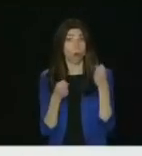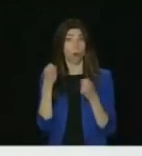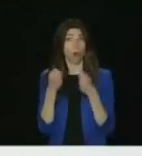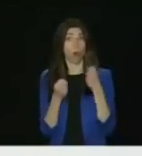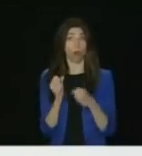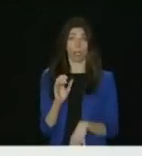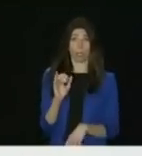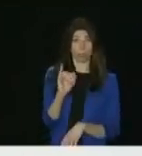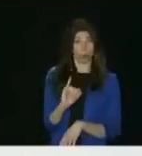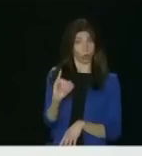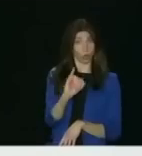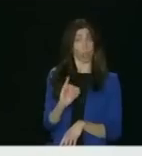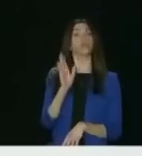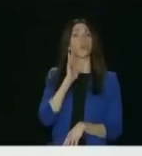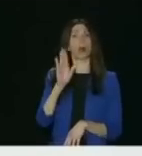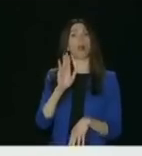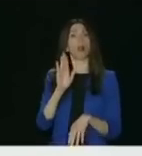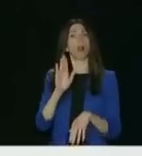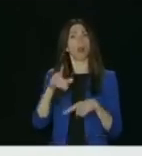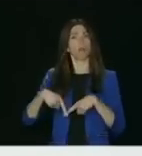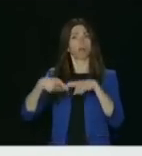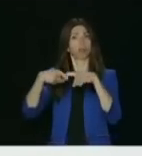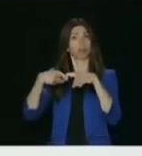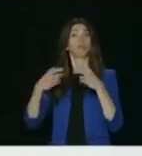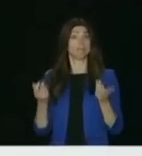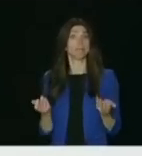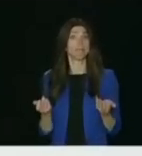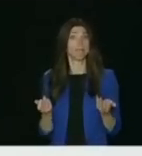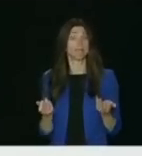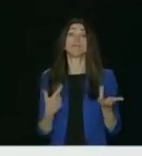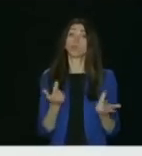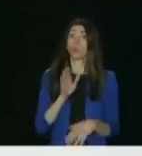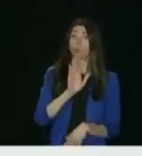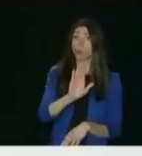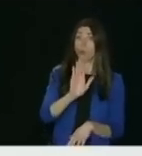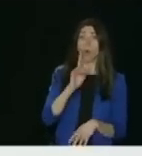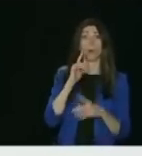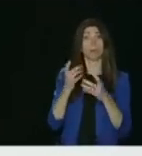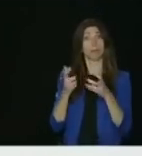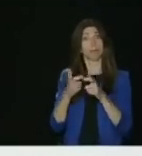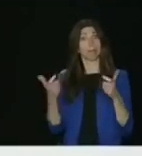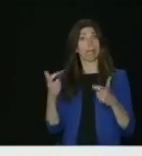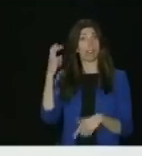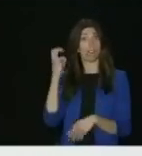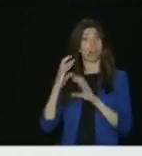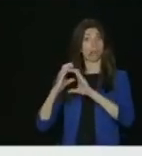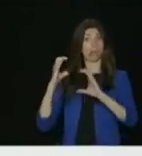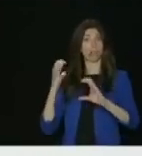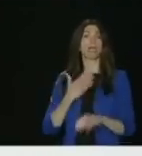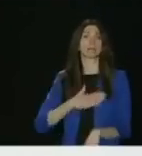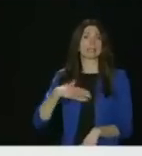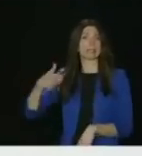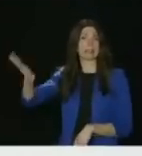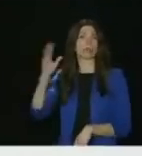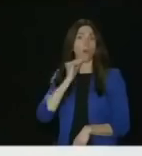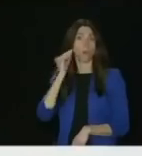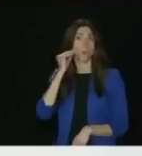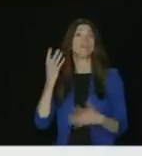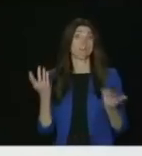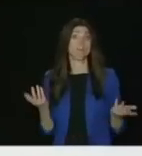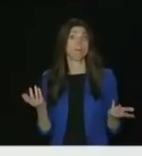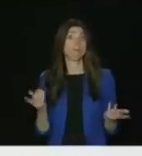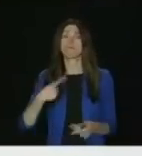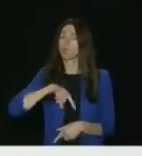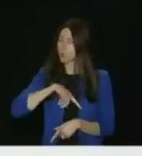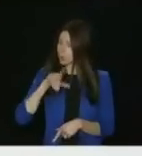be suspended. Send your semi-trailers home. The Canadian economy needs them to